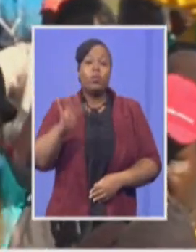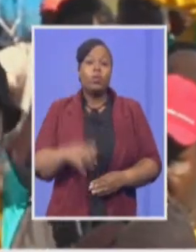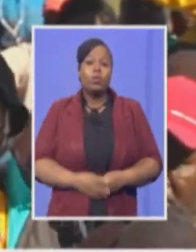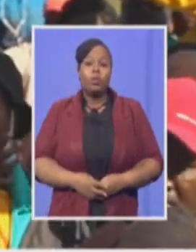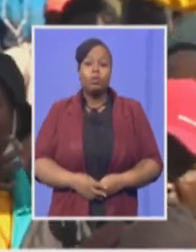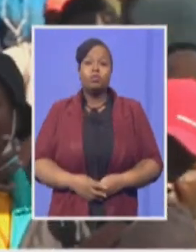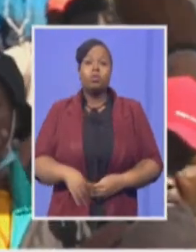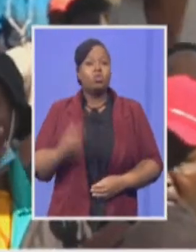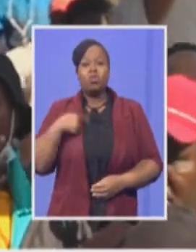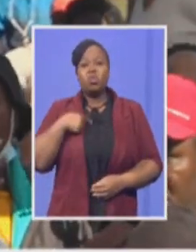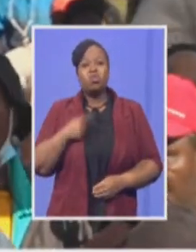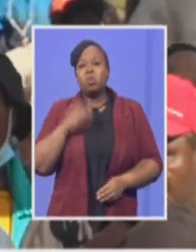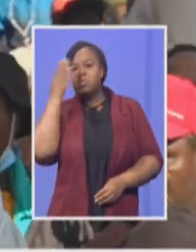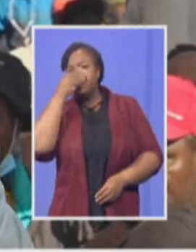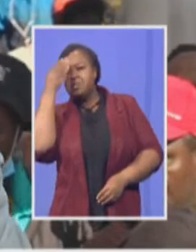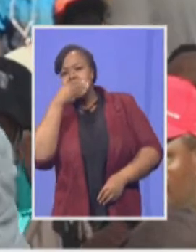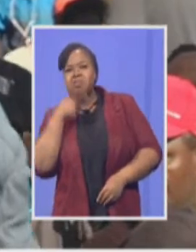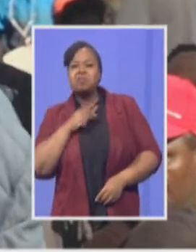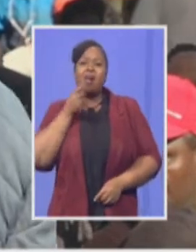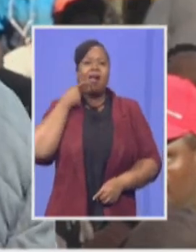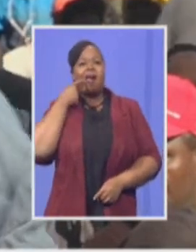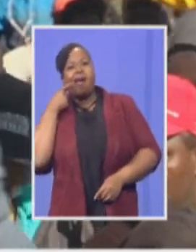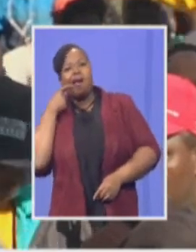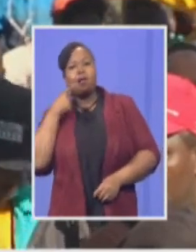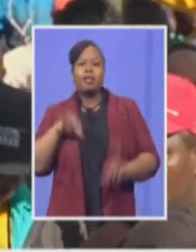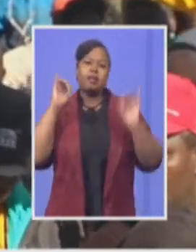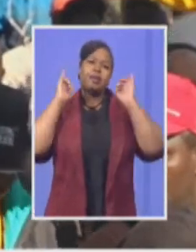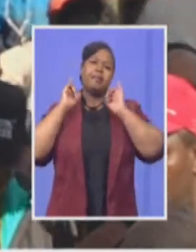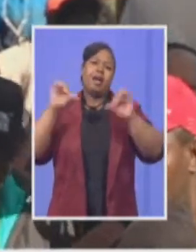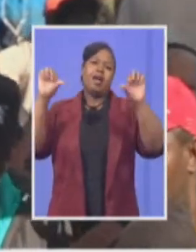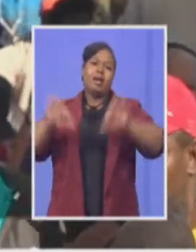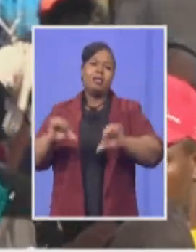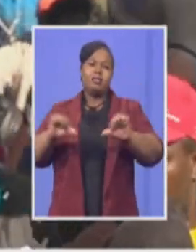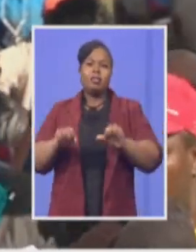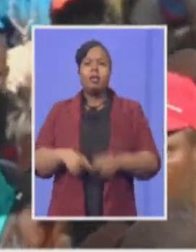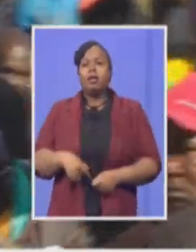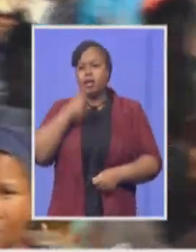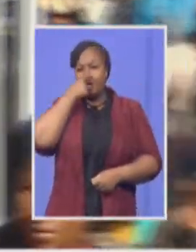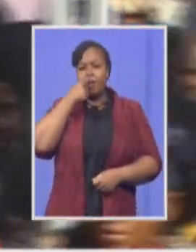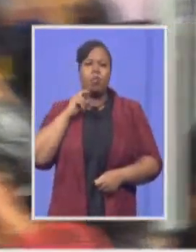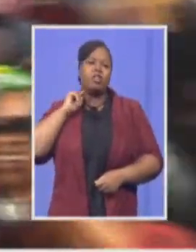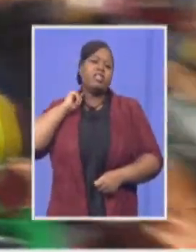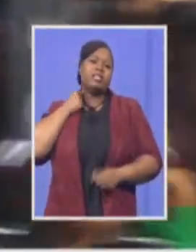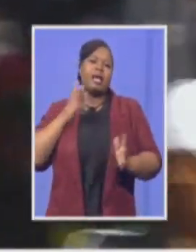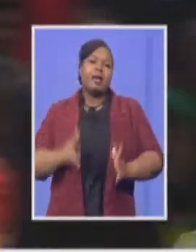Lina Baiskelema. Party or Ramaphosa is a party.